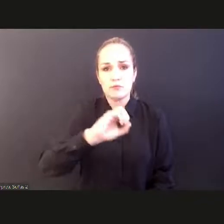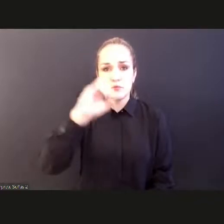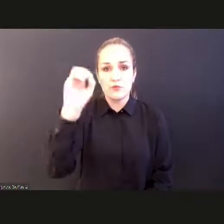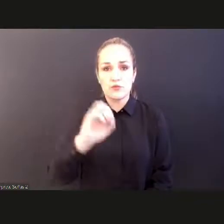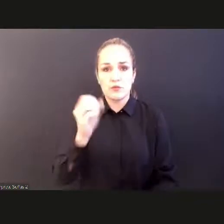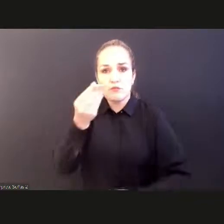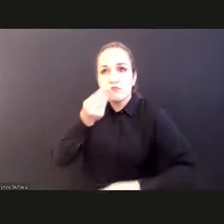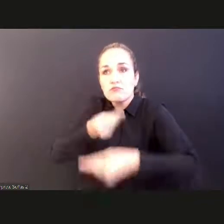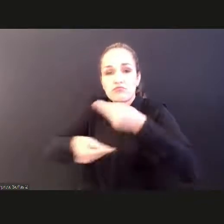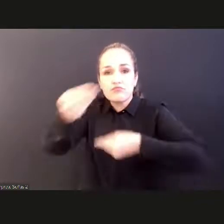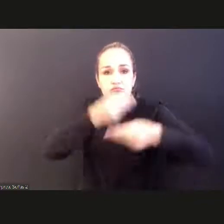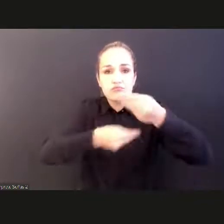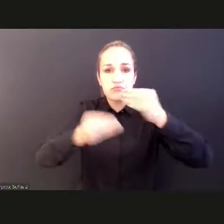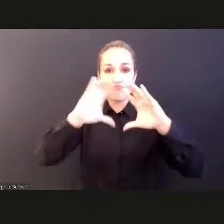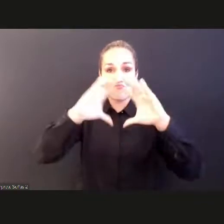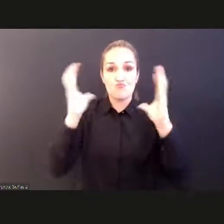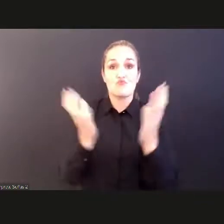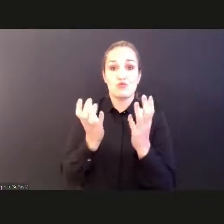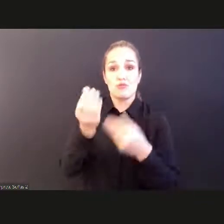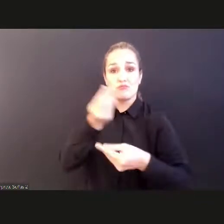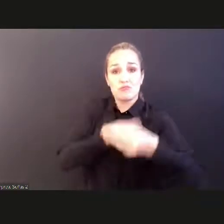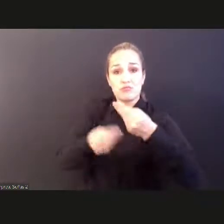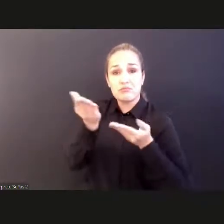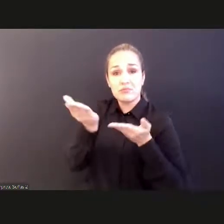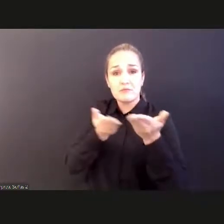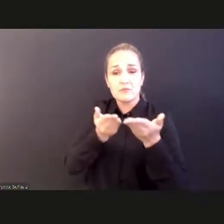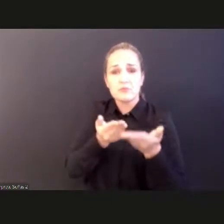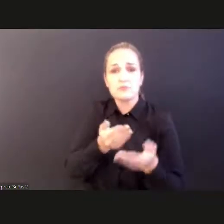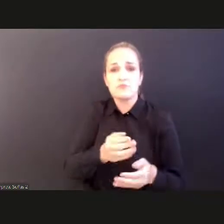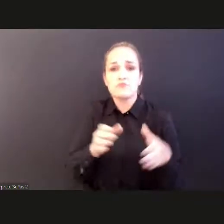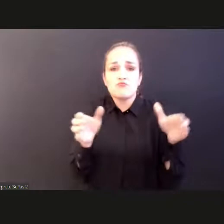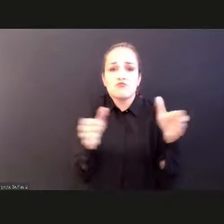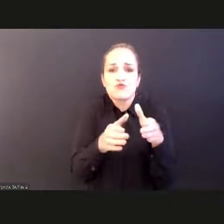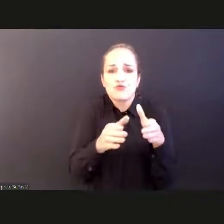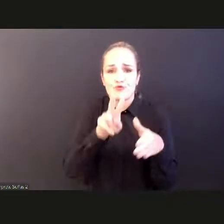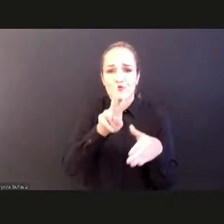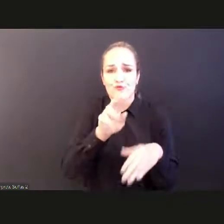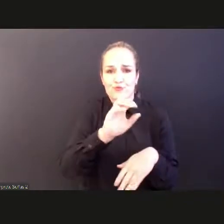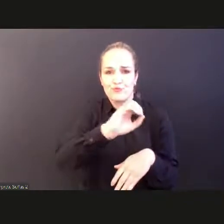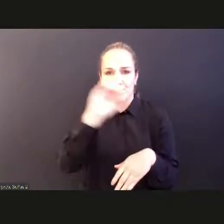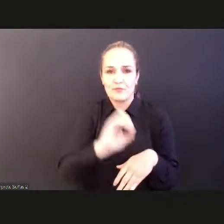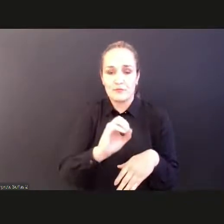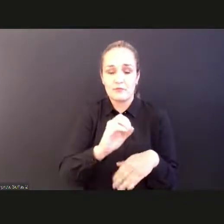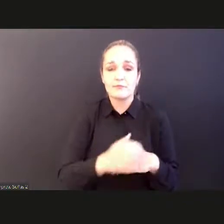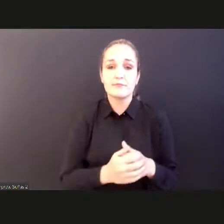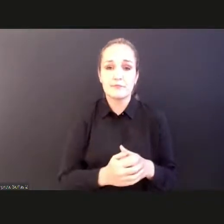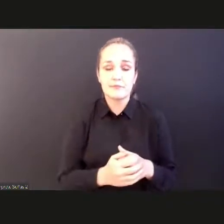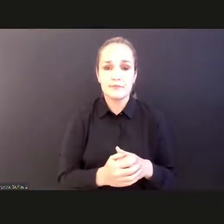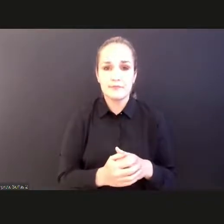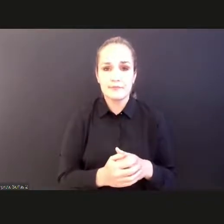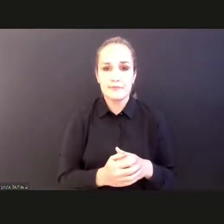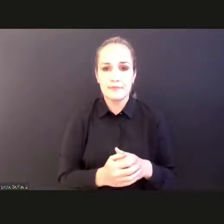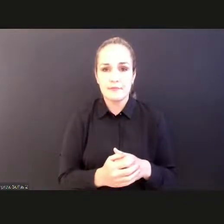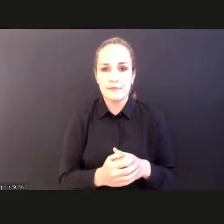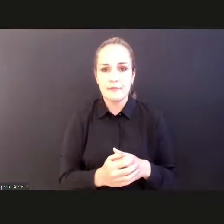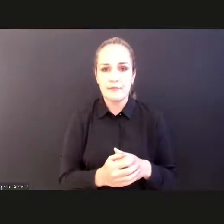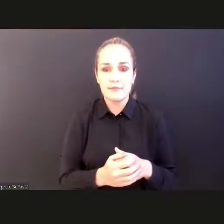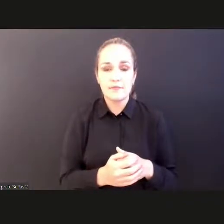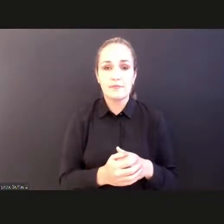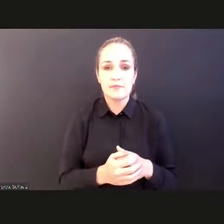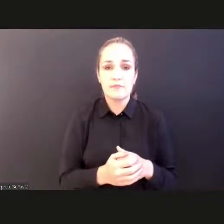these services. The participation is much lower than